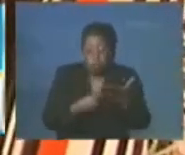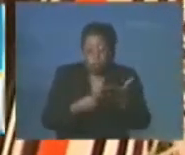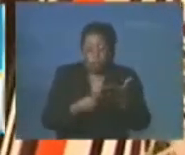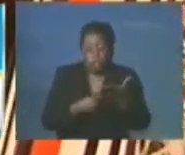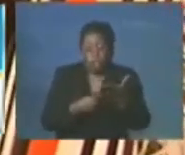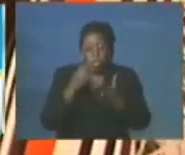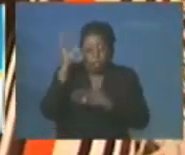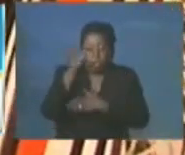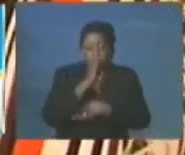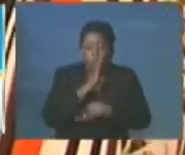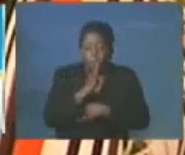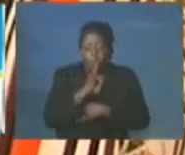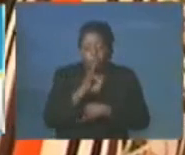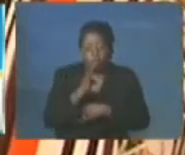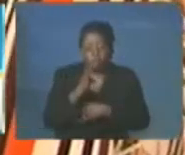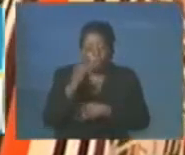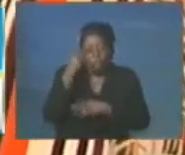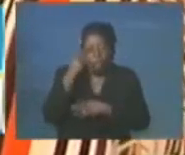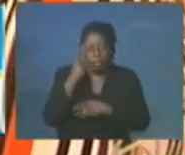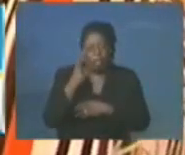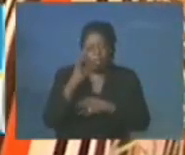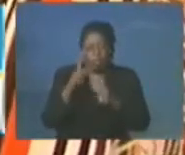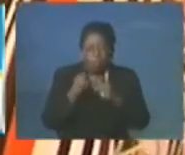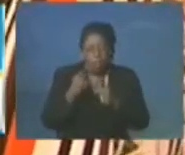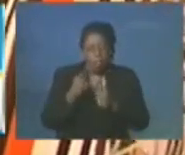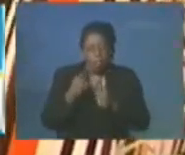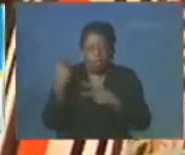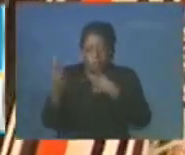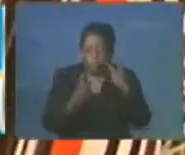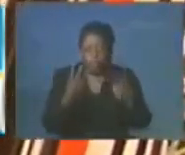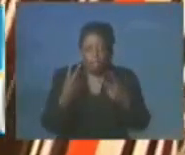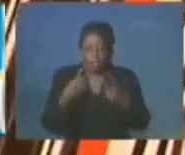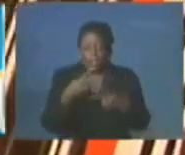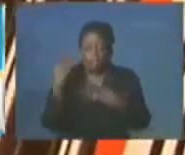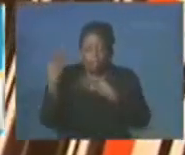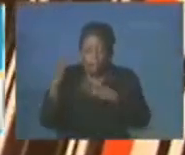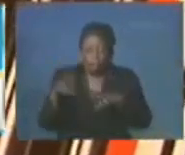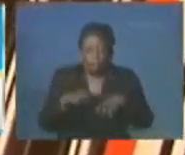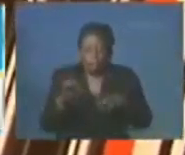they're going to think twice about visiting a place like the Bahamas, about coming to the Bahamas, about